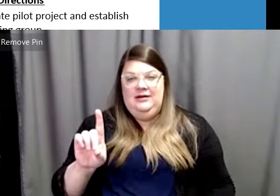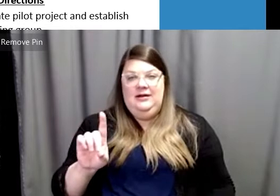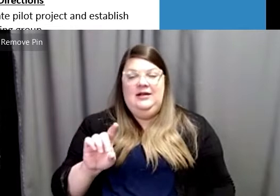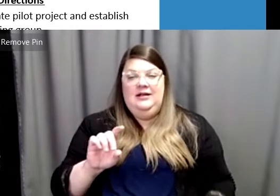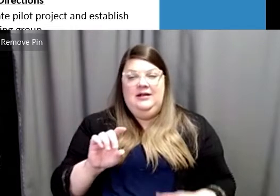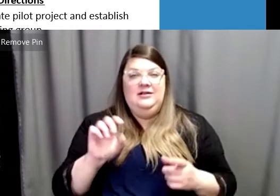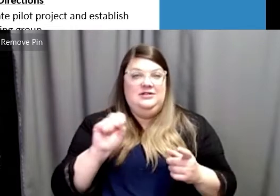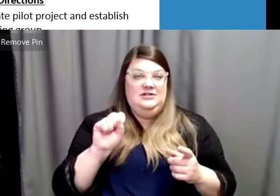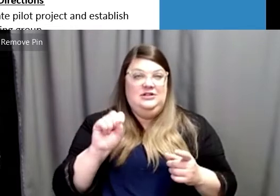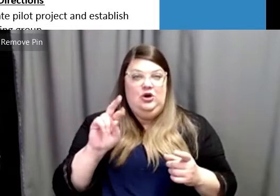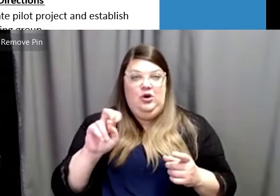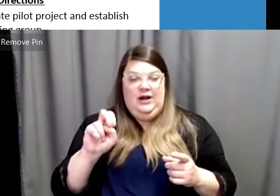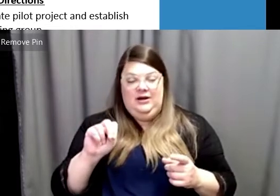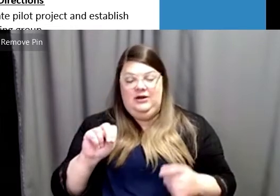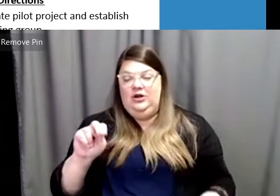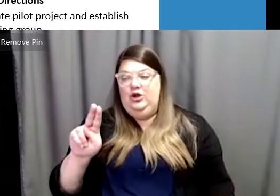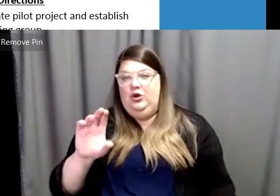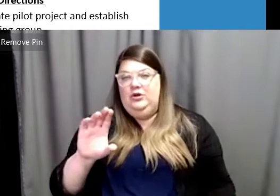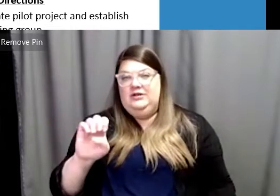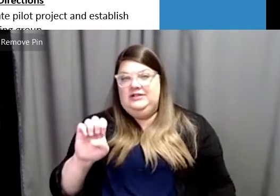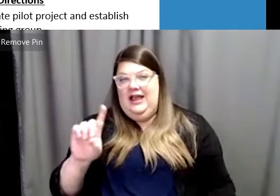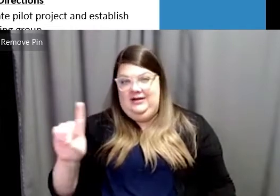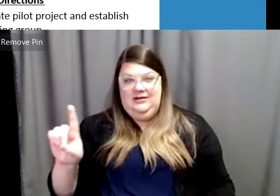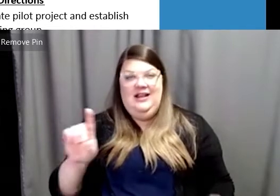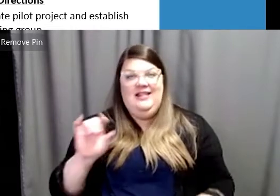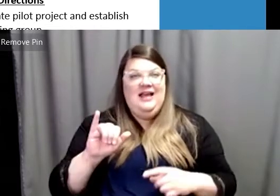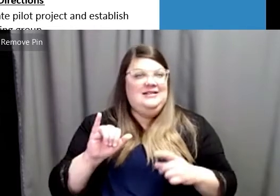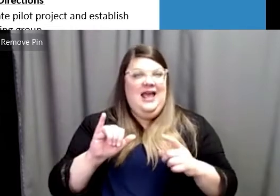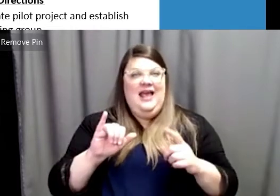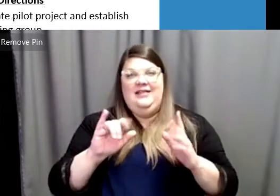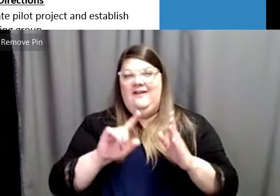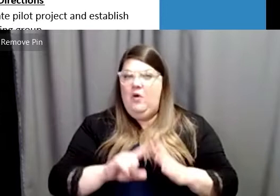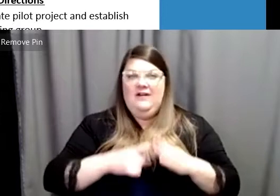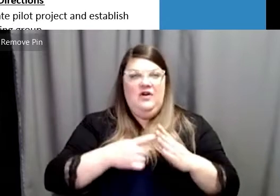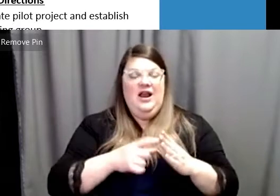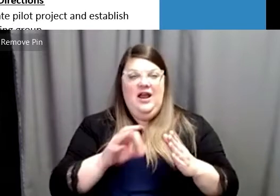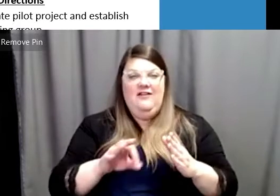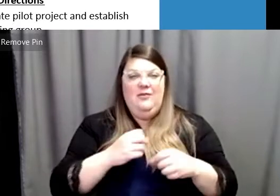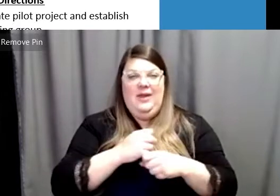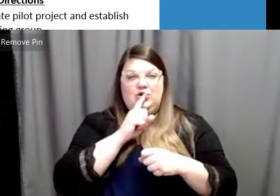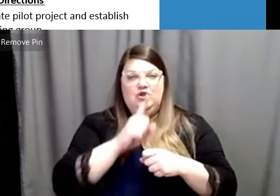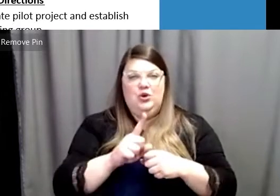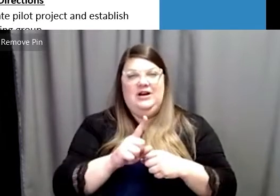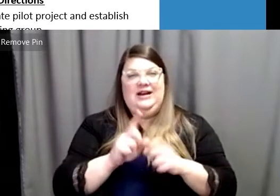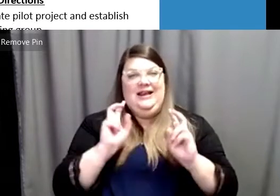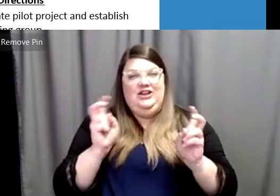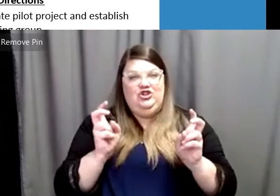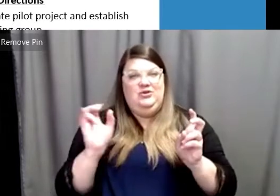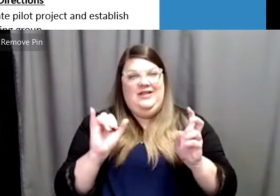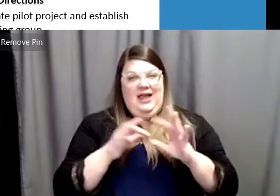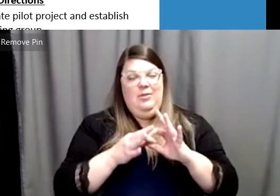Sonoran, you said, is at the forefront of making sure that such issues like